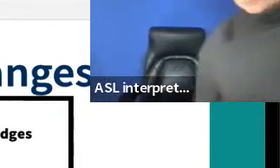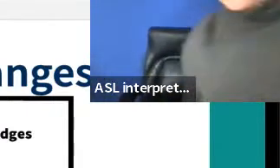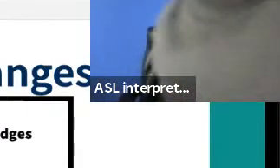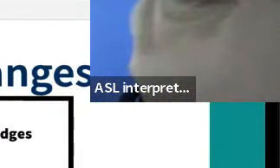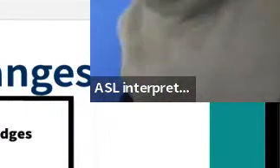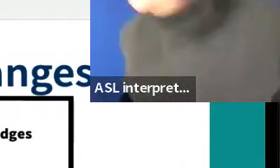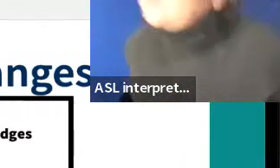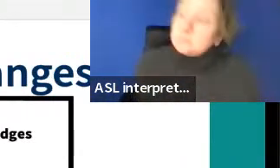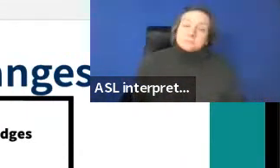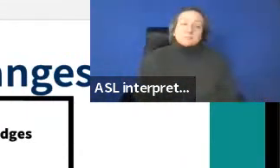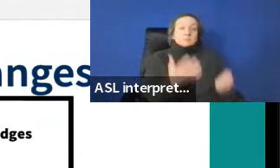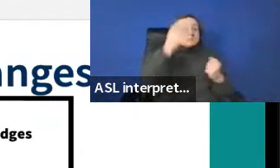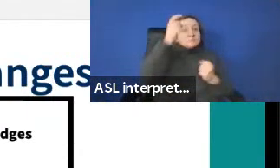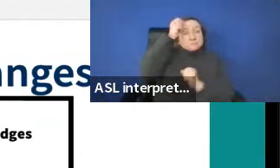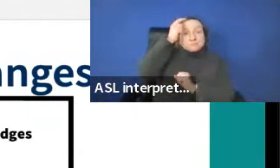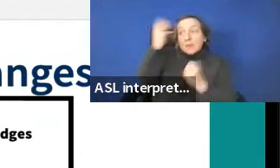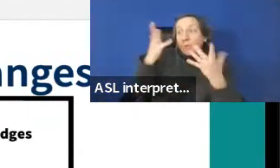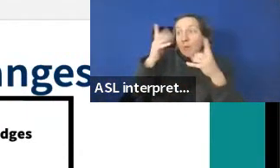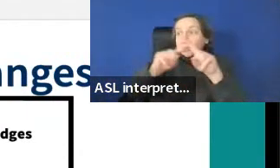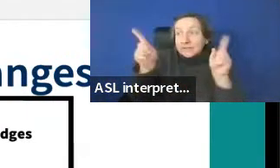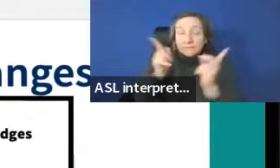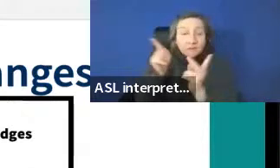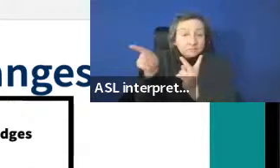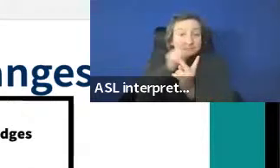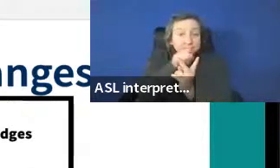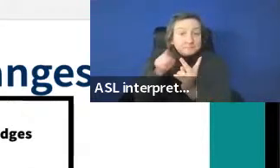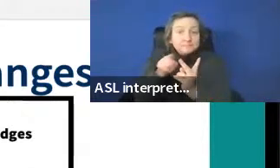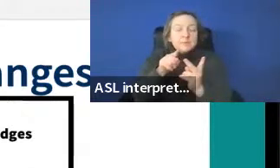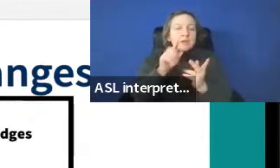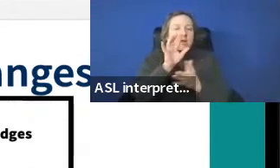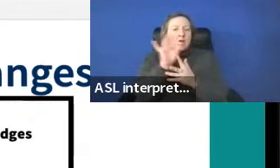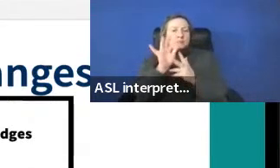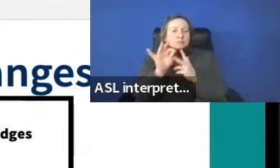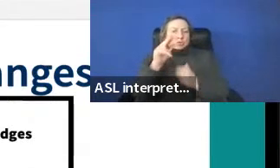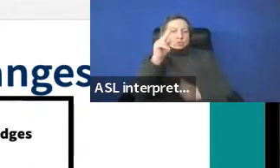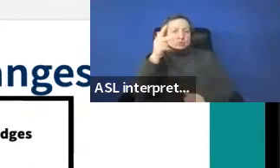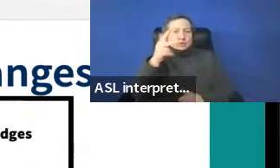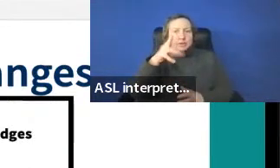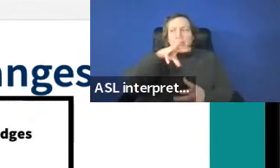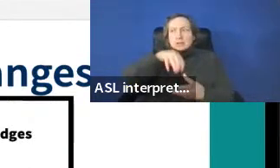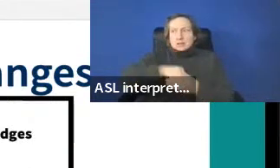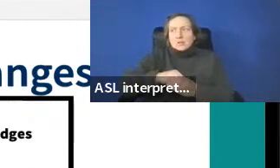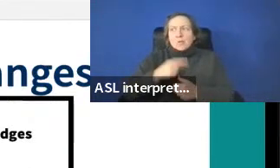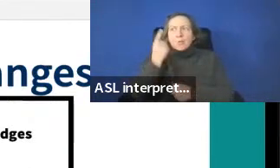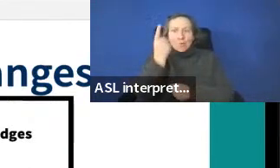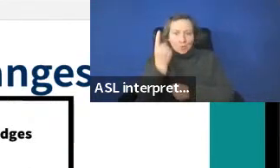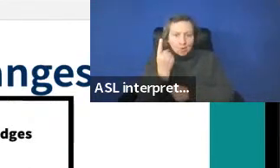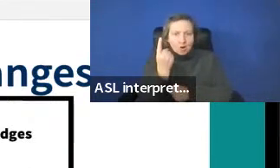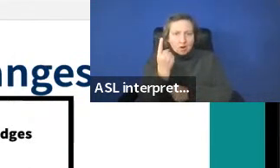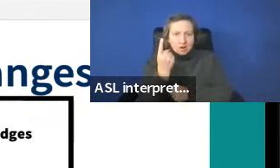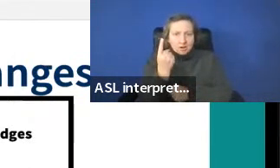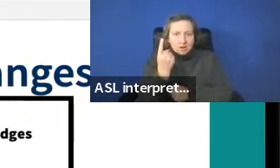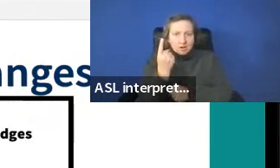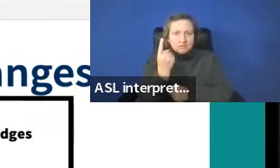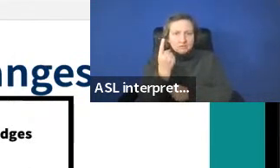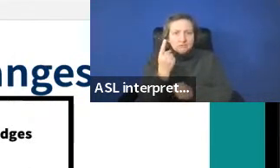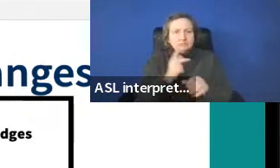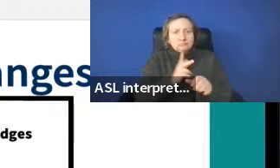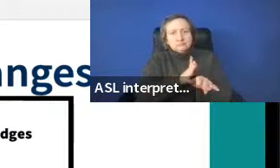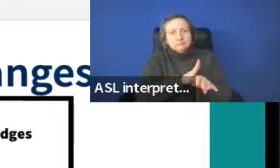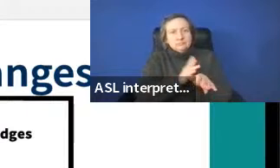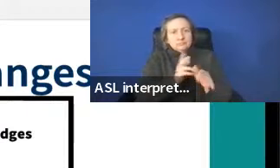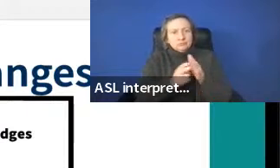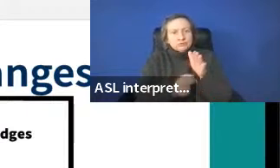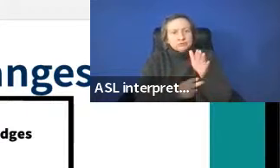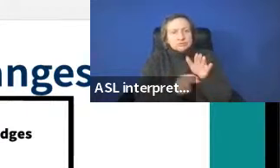the option 3 only includes 1 arterial bridge on the west side,